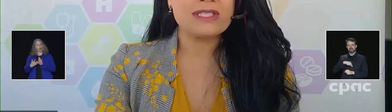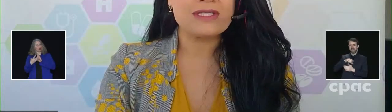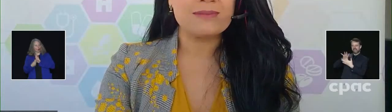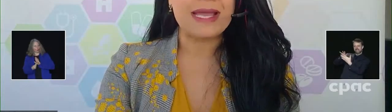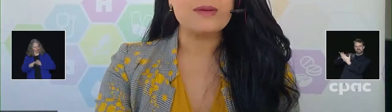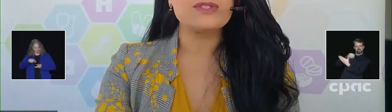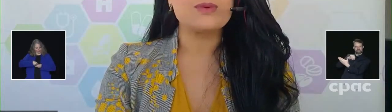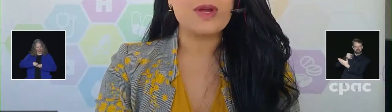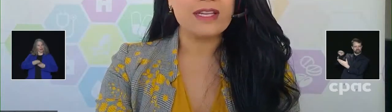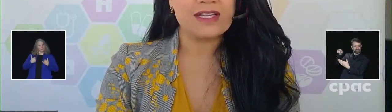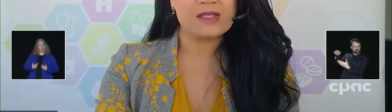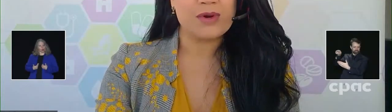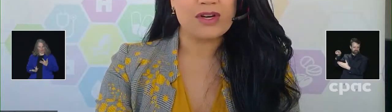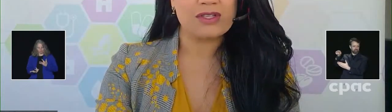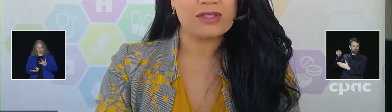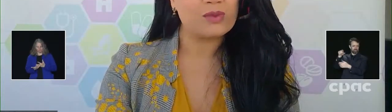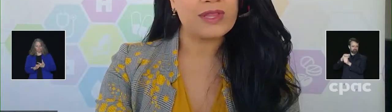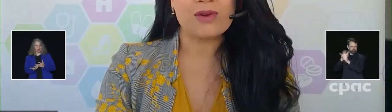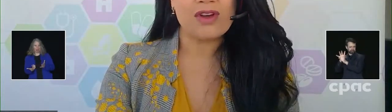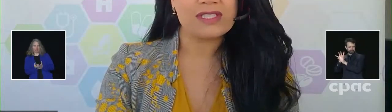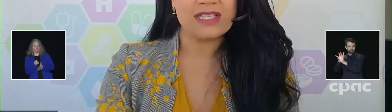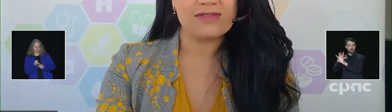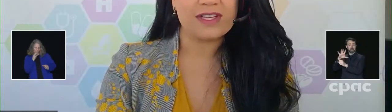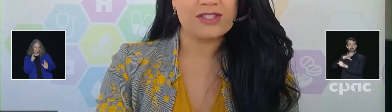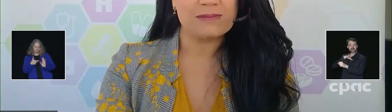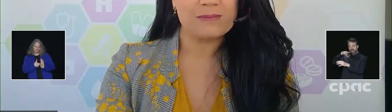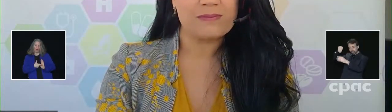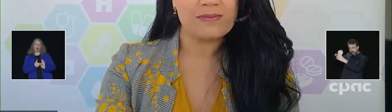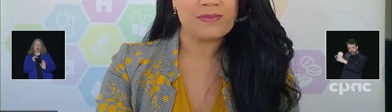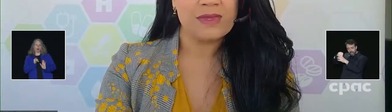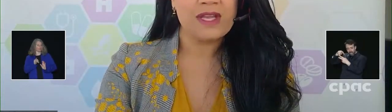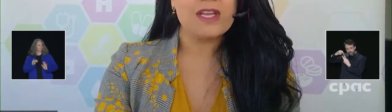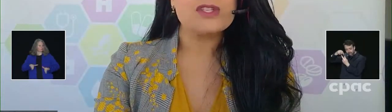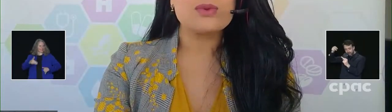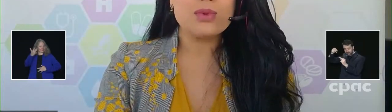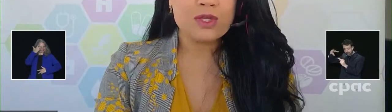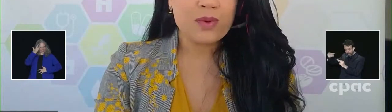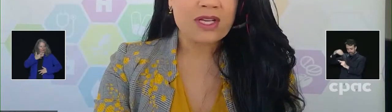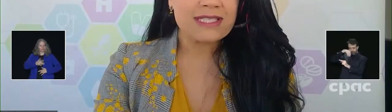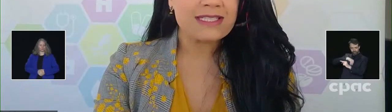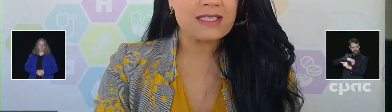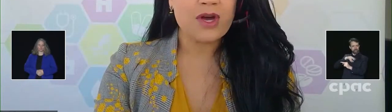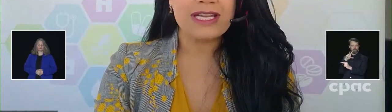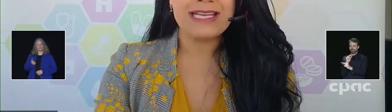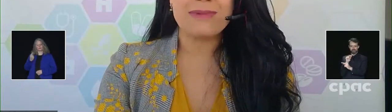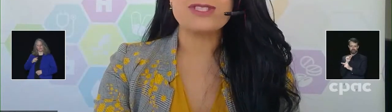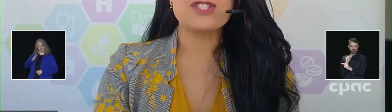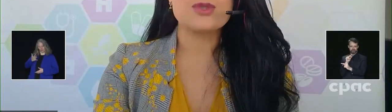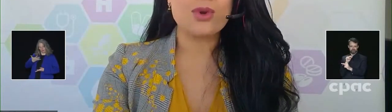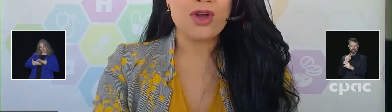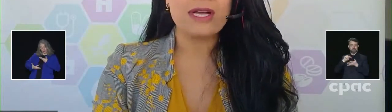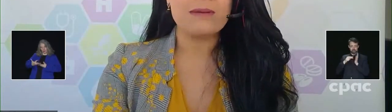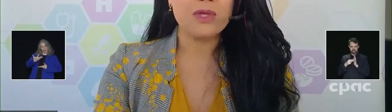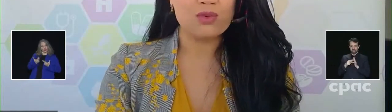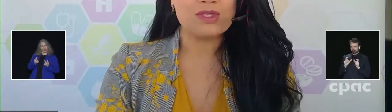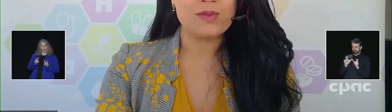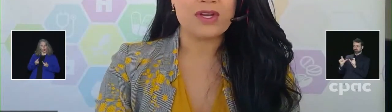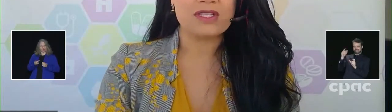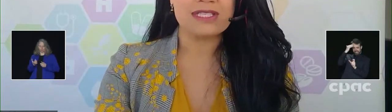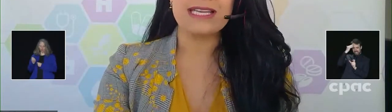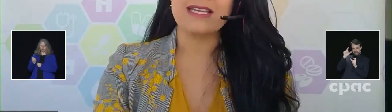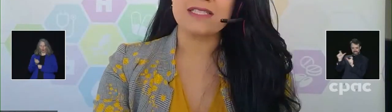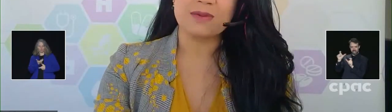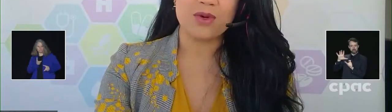person's immune system able to recognize the particles without causing infection. So through this process, the body can mount a strong immune